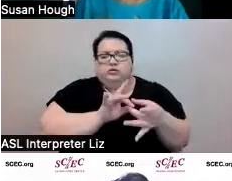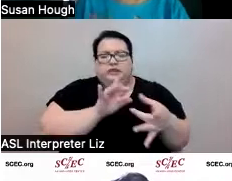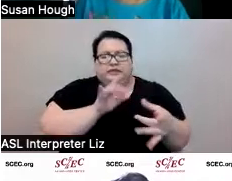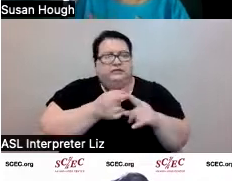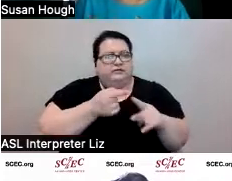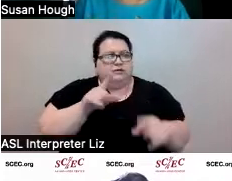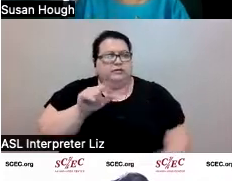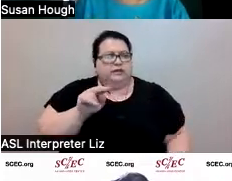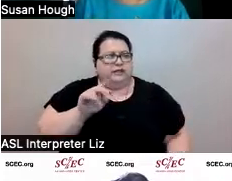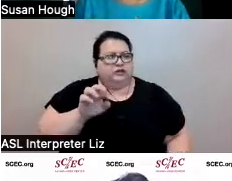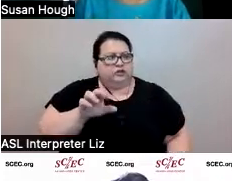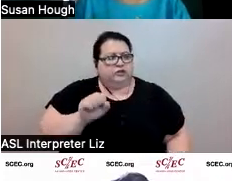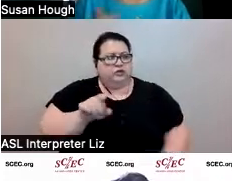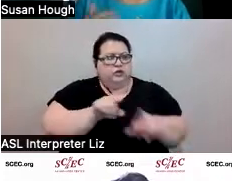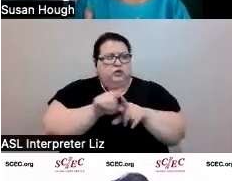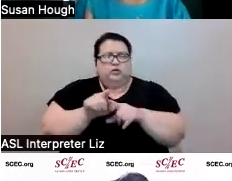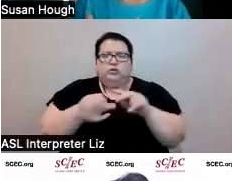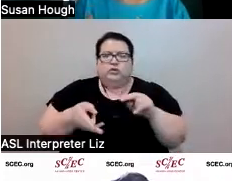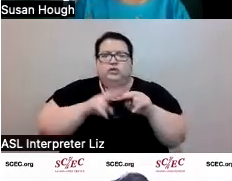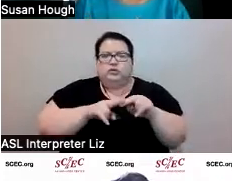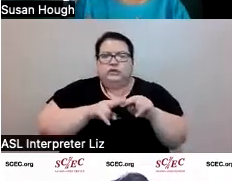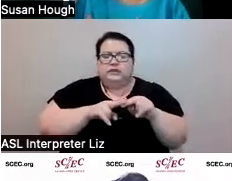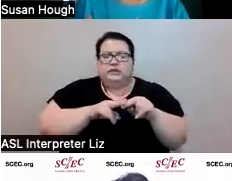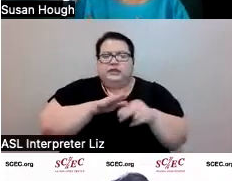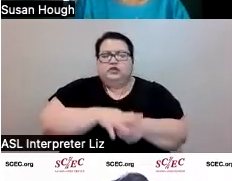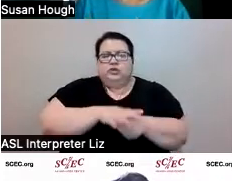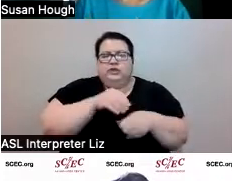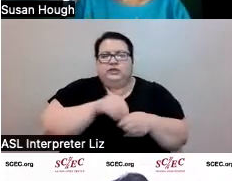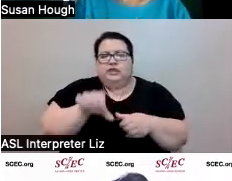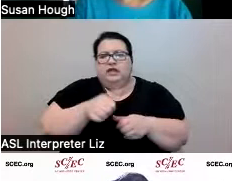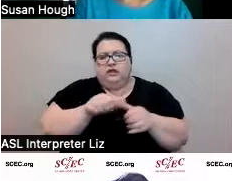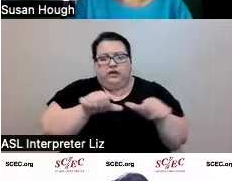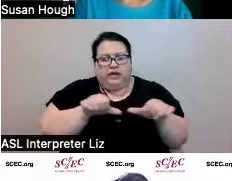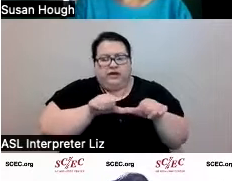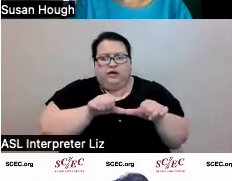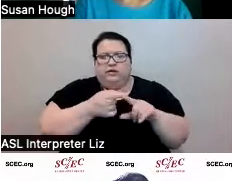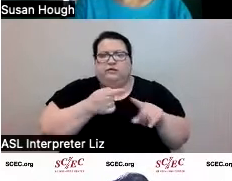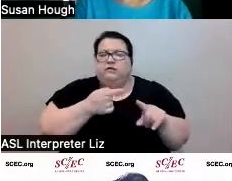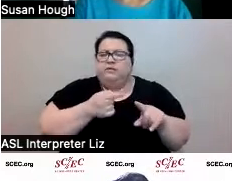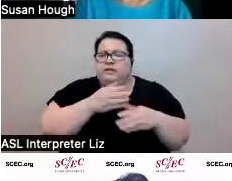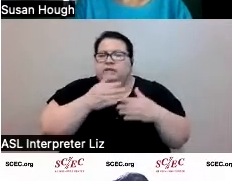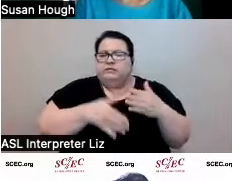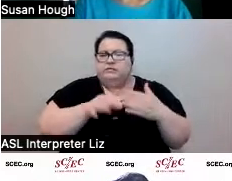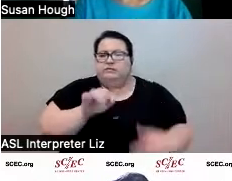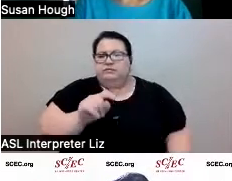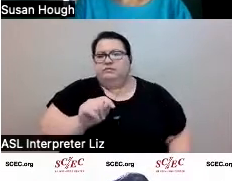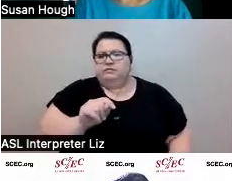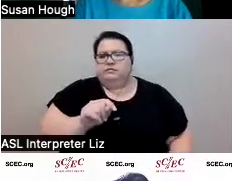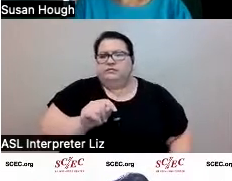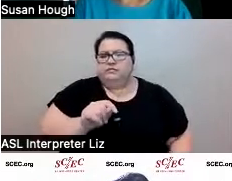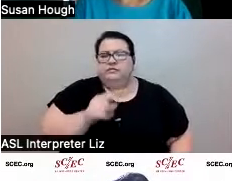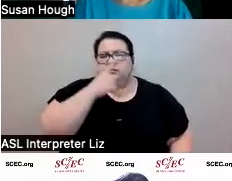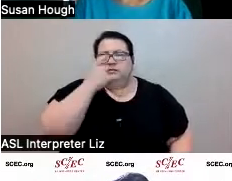is released by Landers, but you also increase stress in other areas off the ends of faults. And then because of the